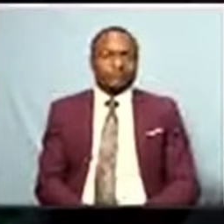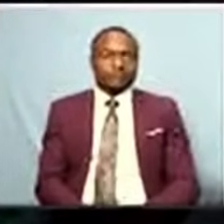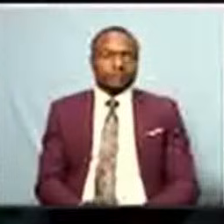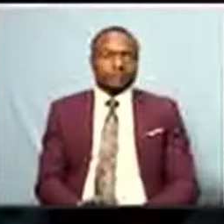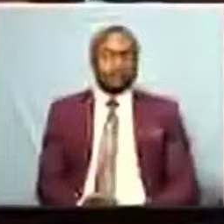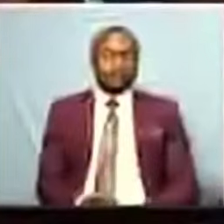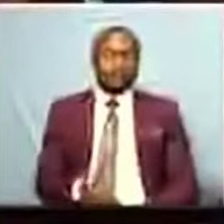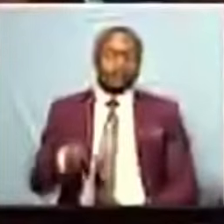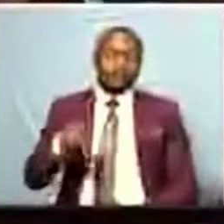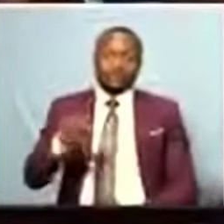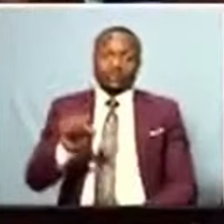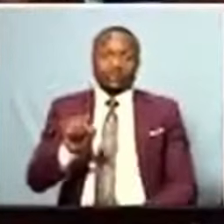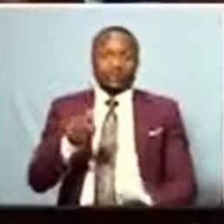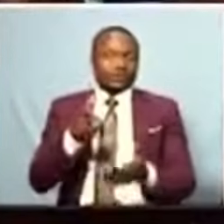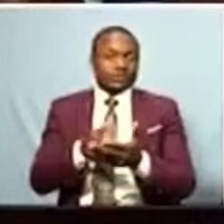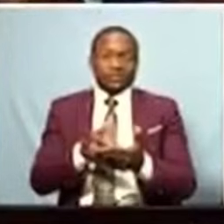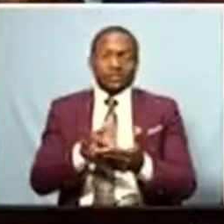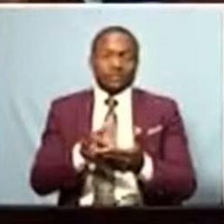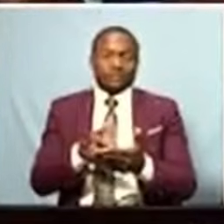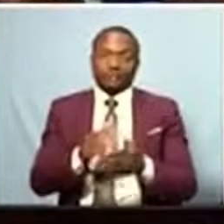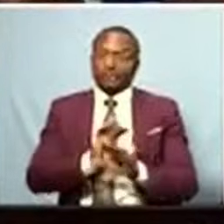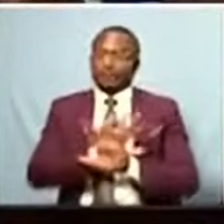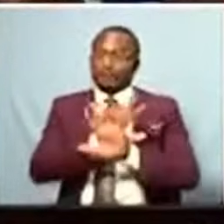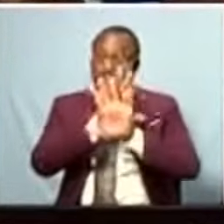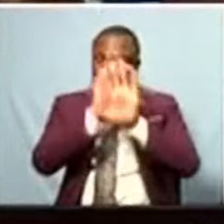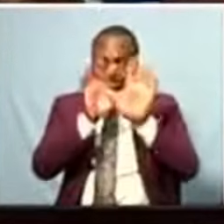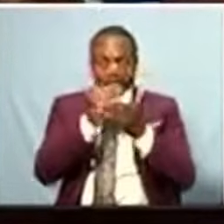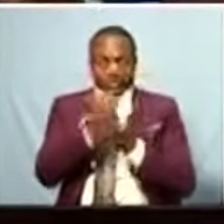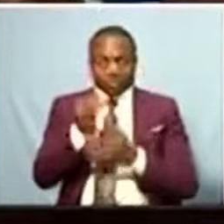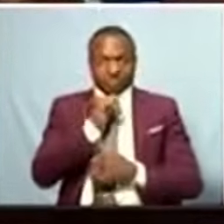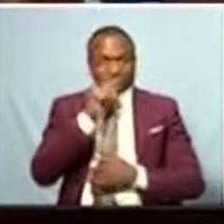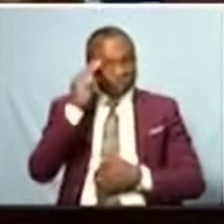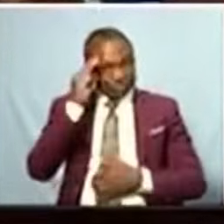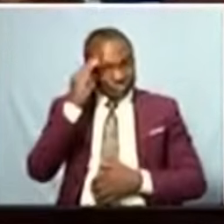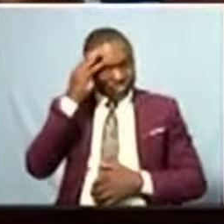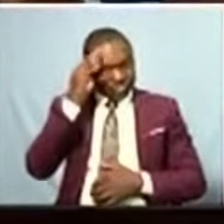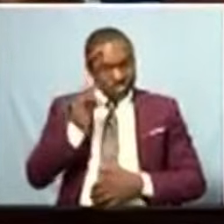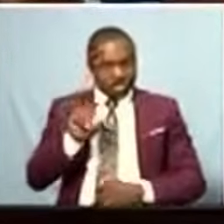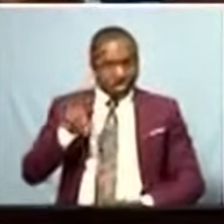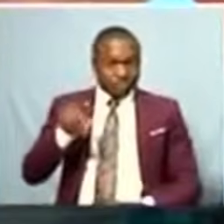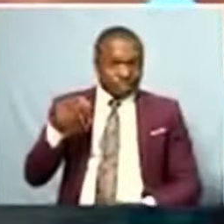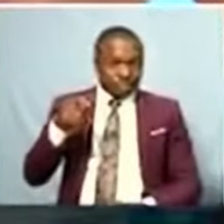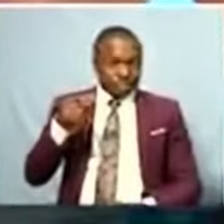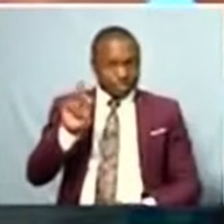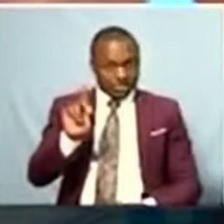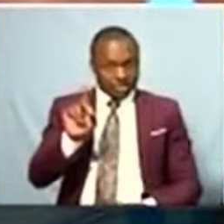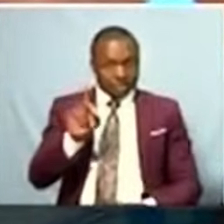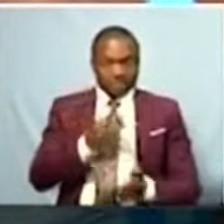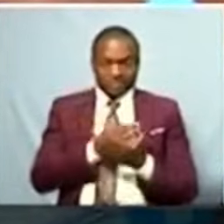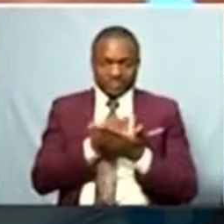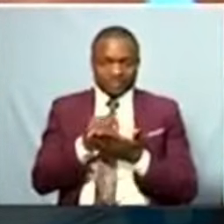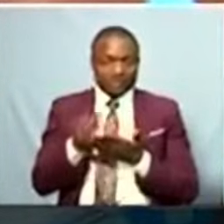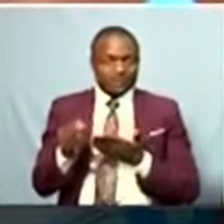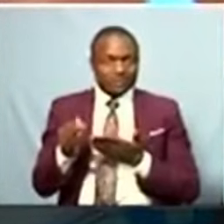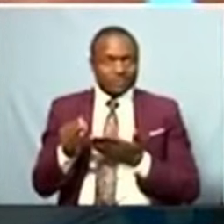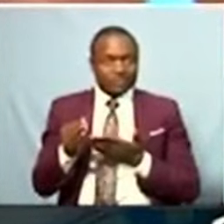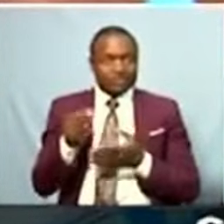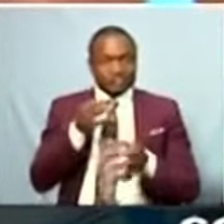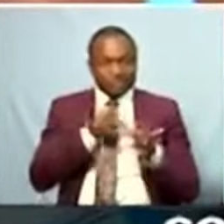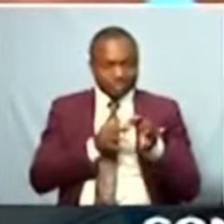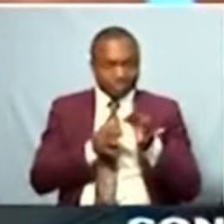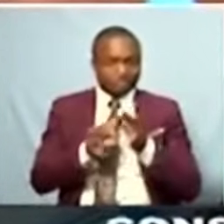Yes, this is a very straightforward issue. I don't know why your PhD is failing to put us to